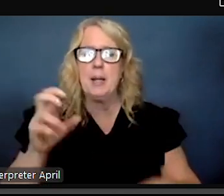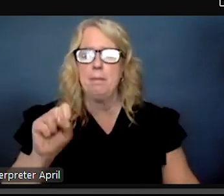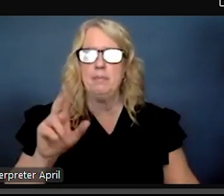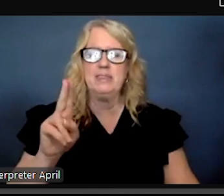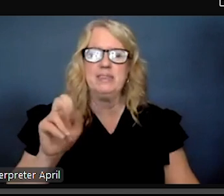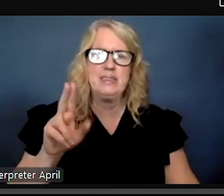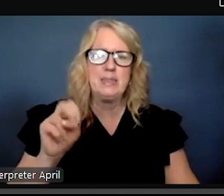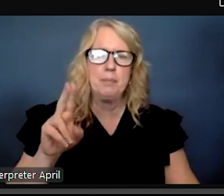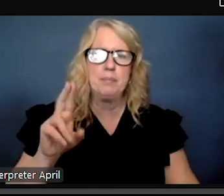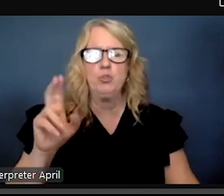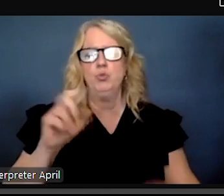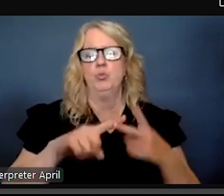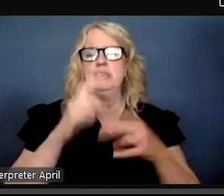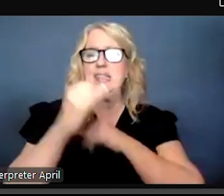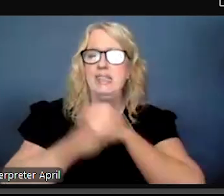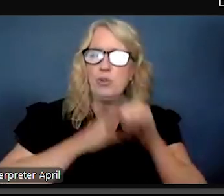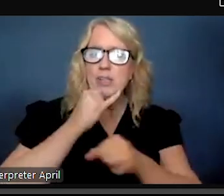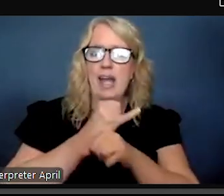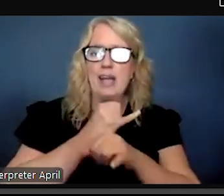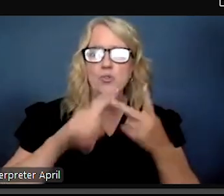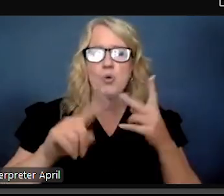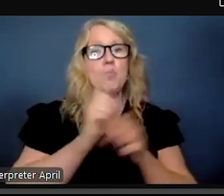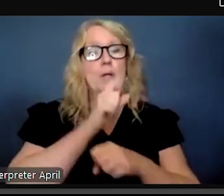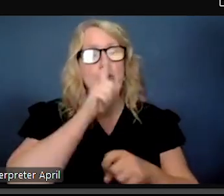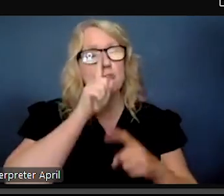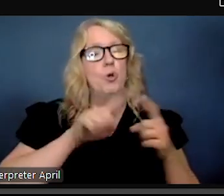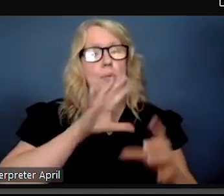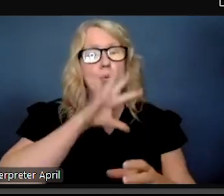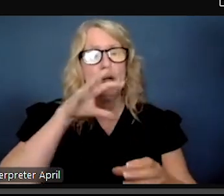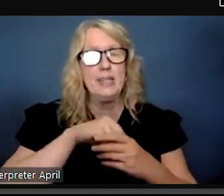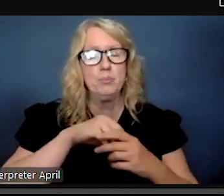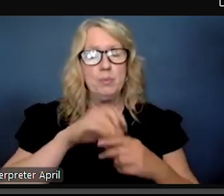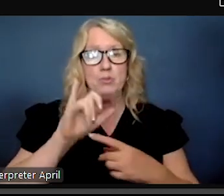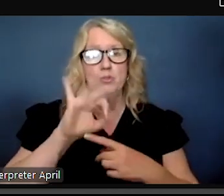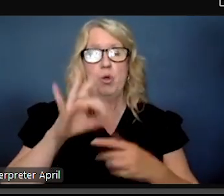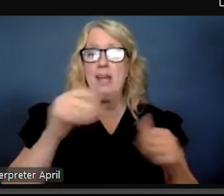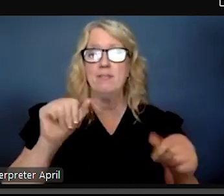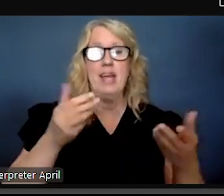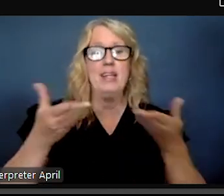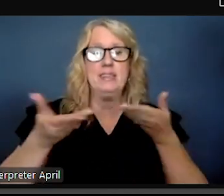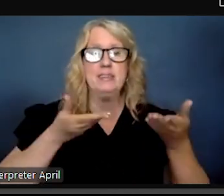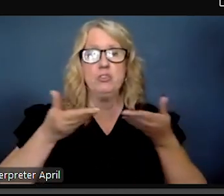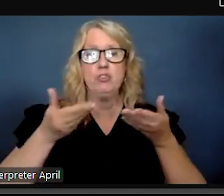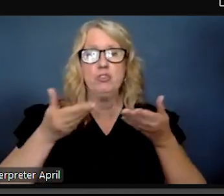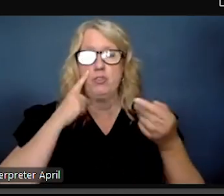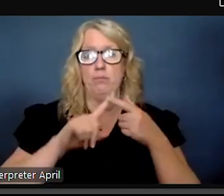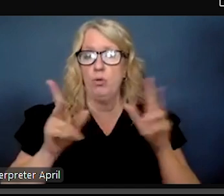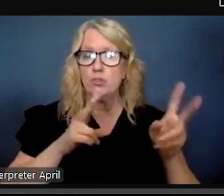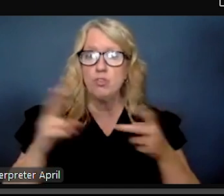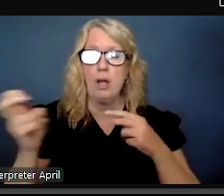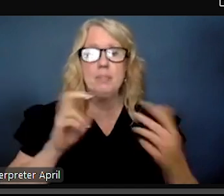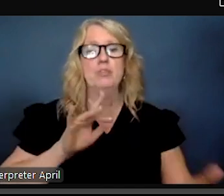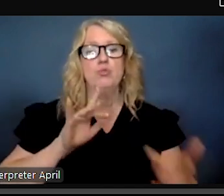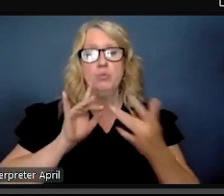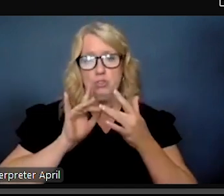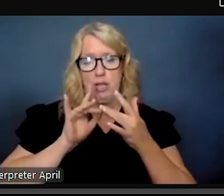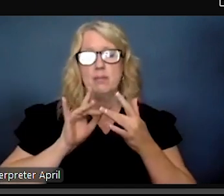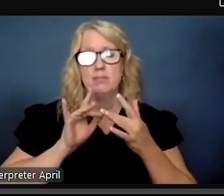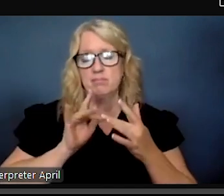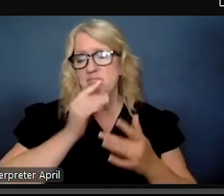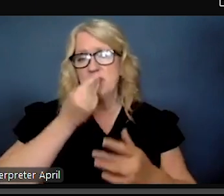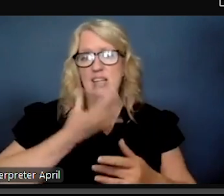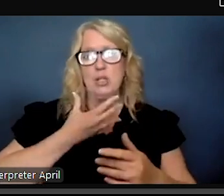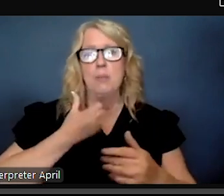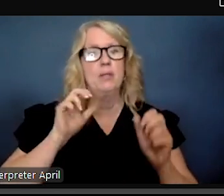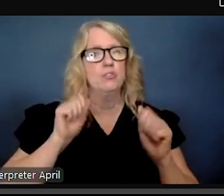use, international, making sure we're doing more engagement. So if you have suggestions for topics, reach out with those.